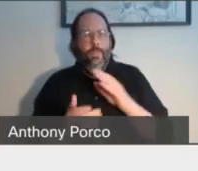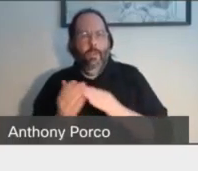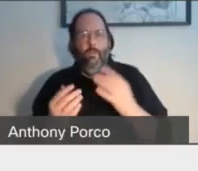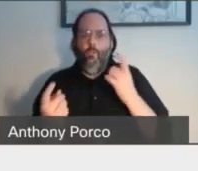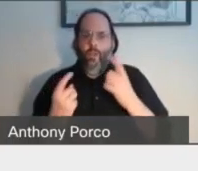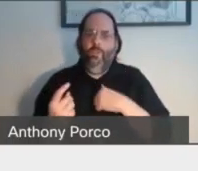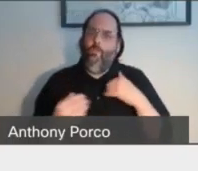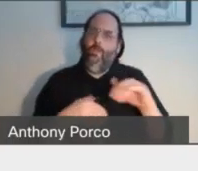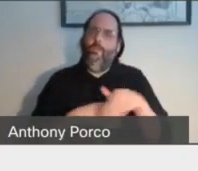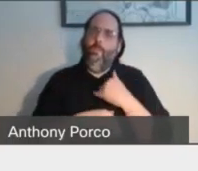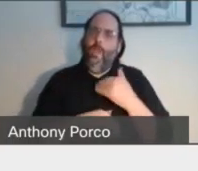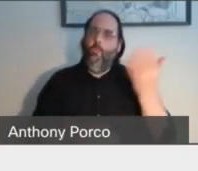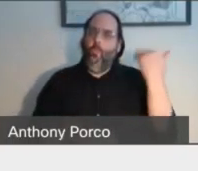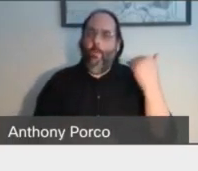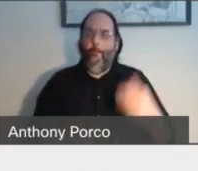submitted.